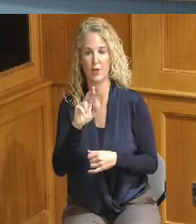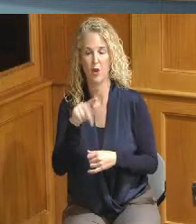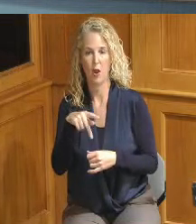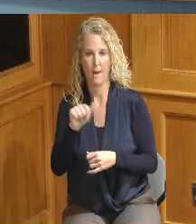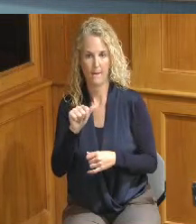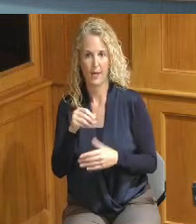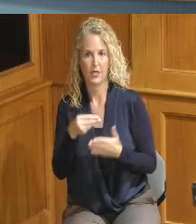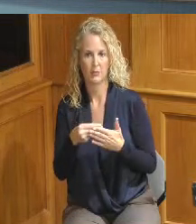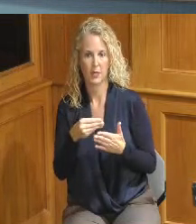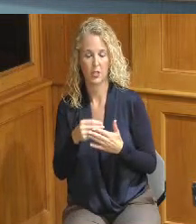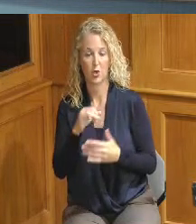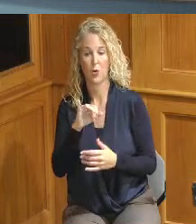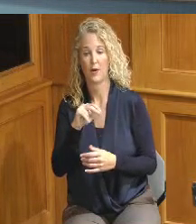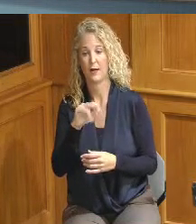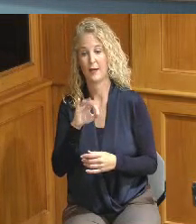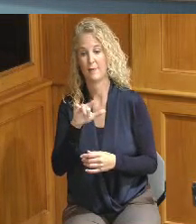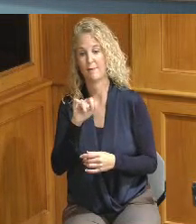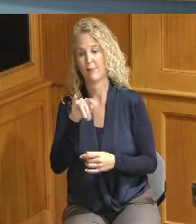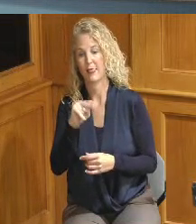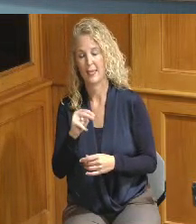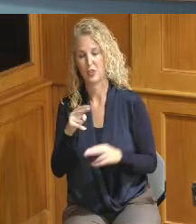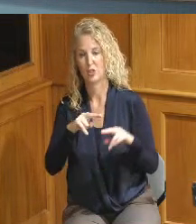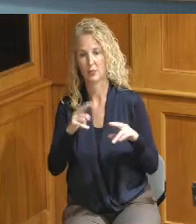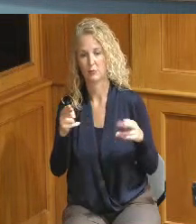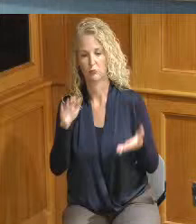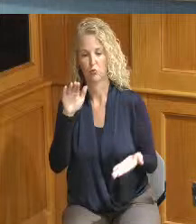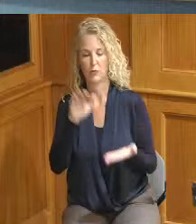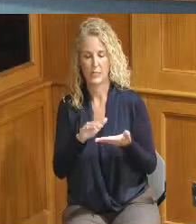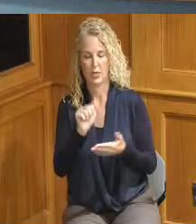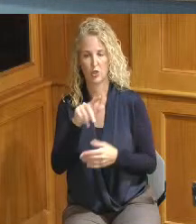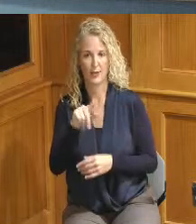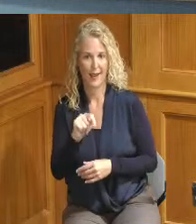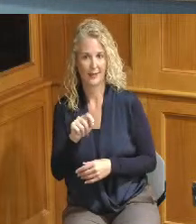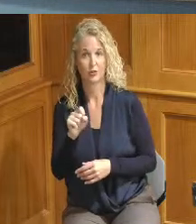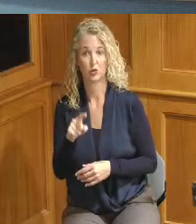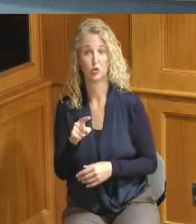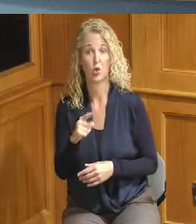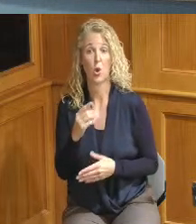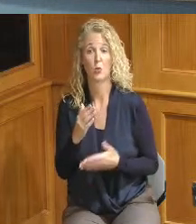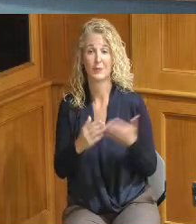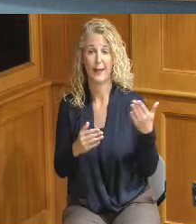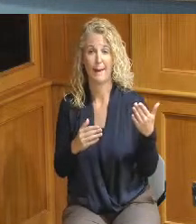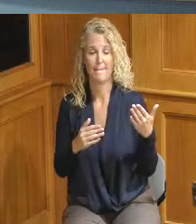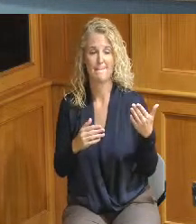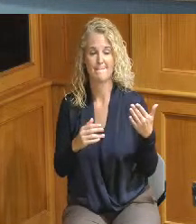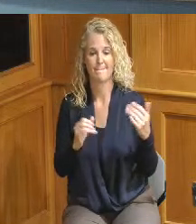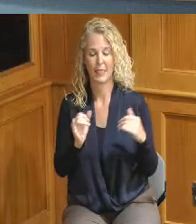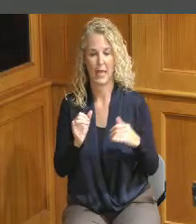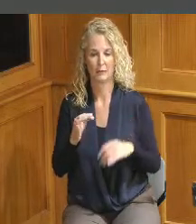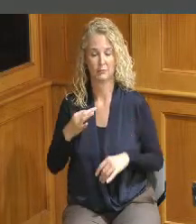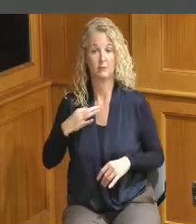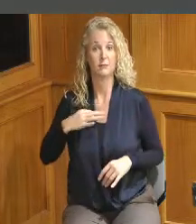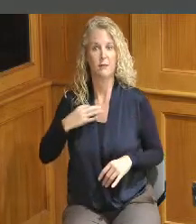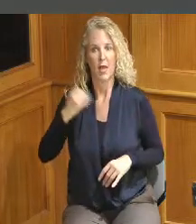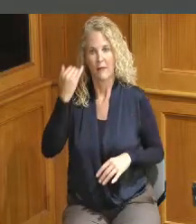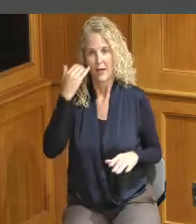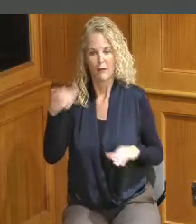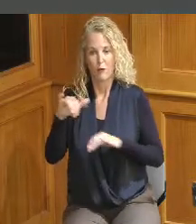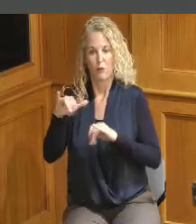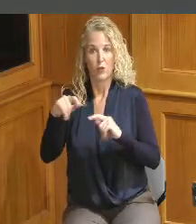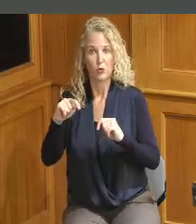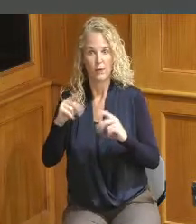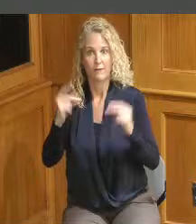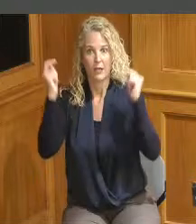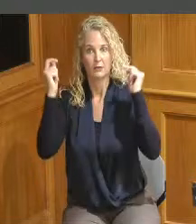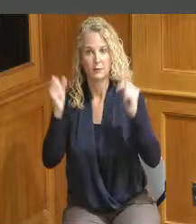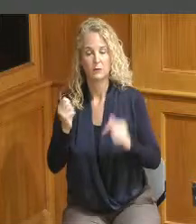grant or program through the federal government. So there is an incentive associated with this, that there is a timing issue on. So in order to get that